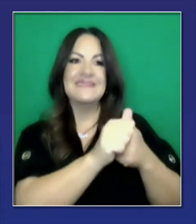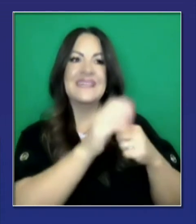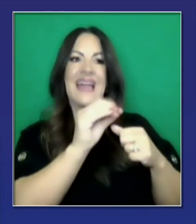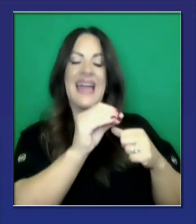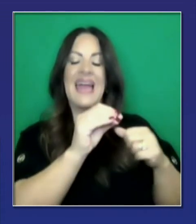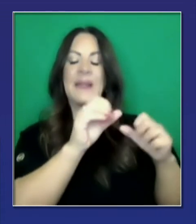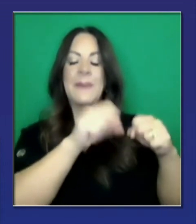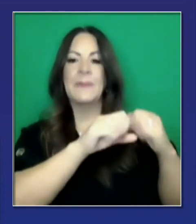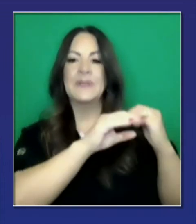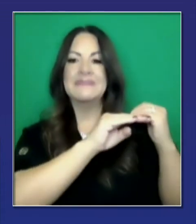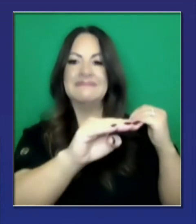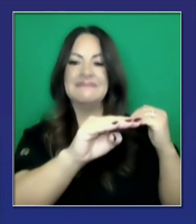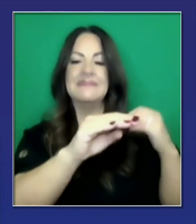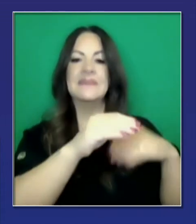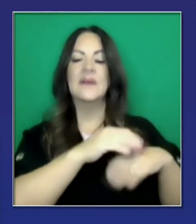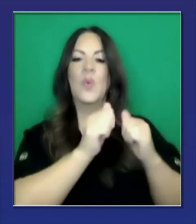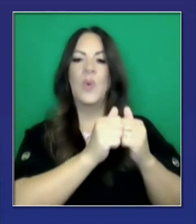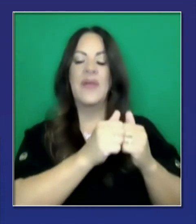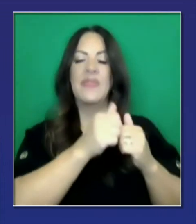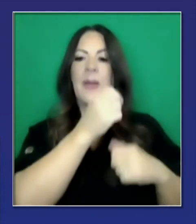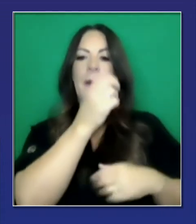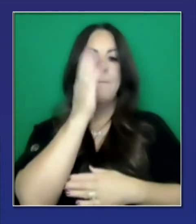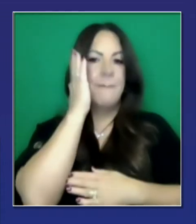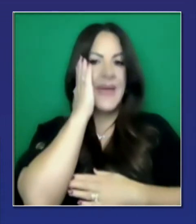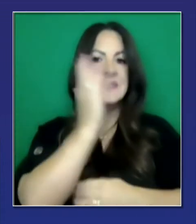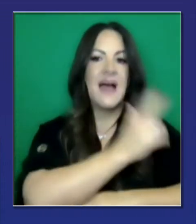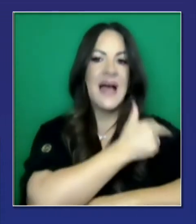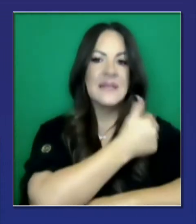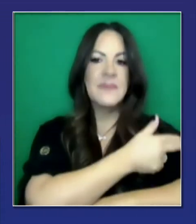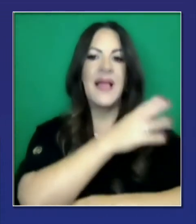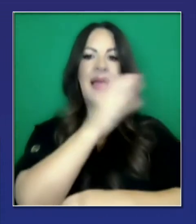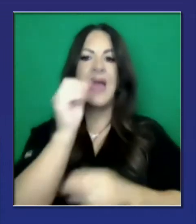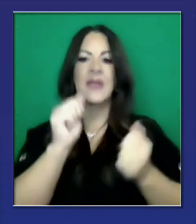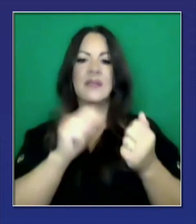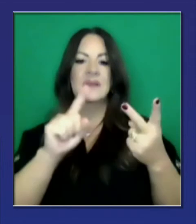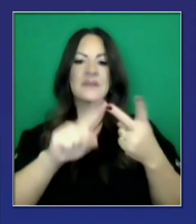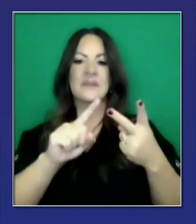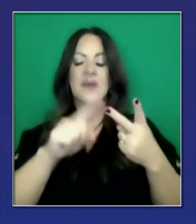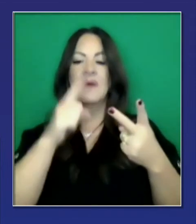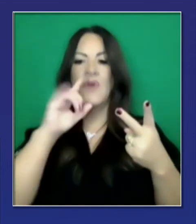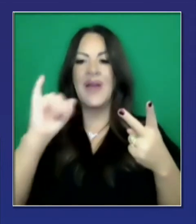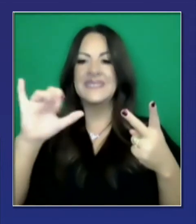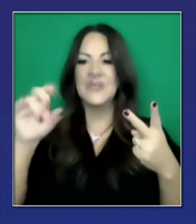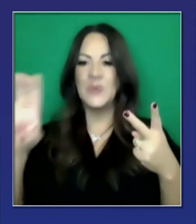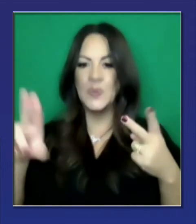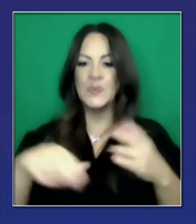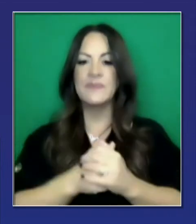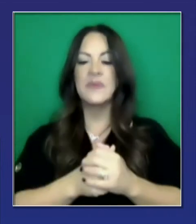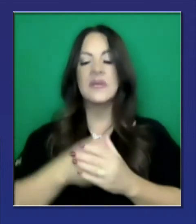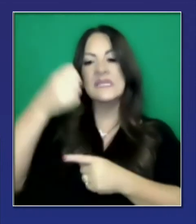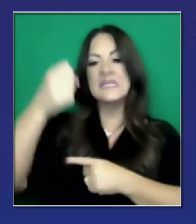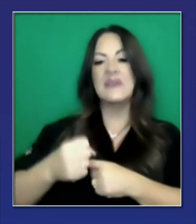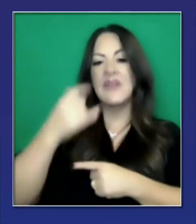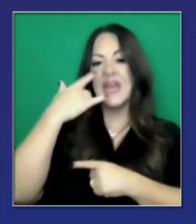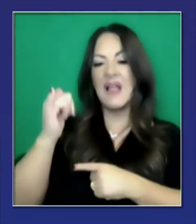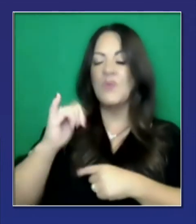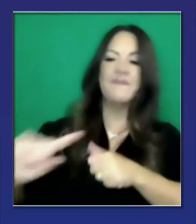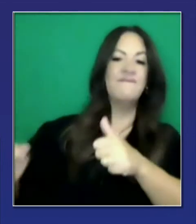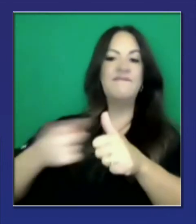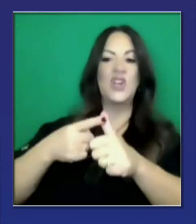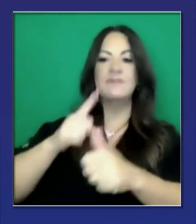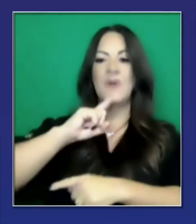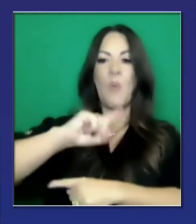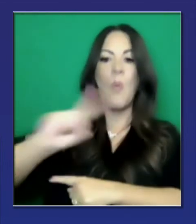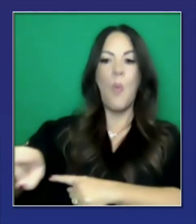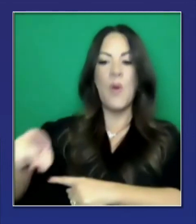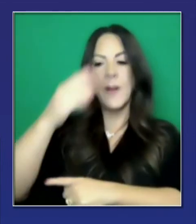San Joaquin and Southern California stay-at-home orders were the first to be enacted, understandably so, based upon the